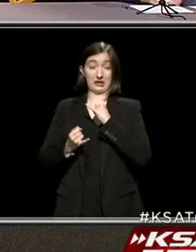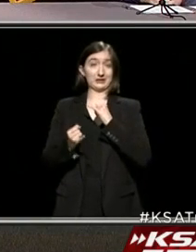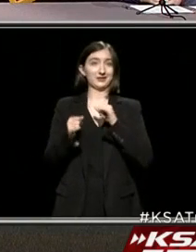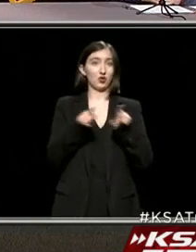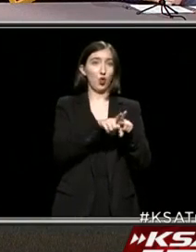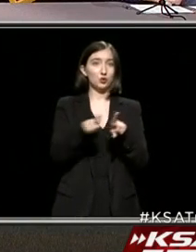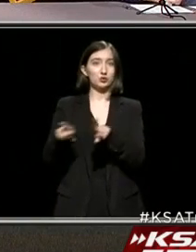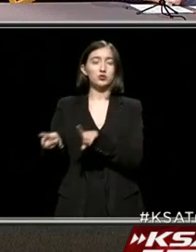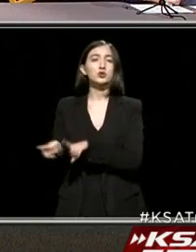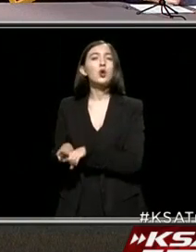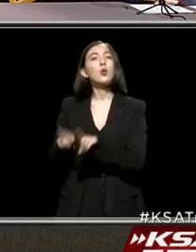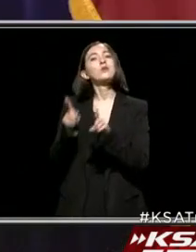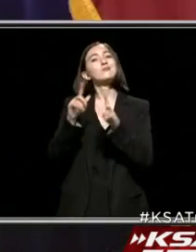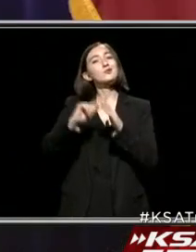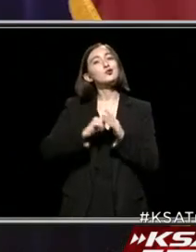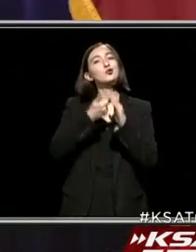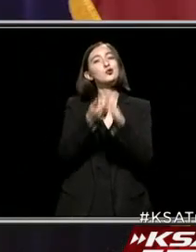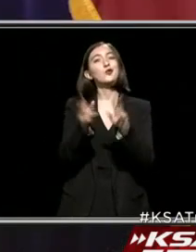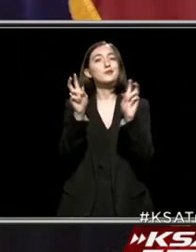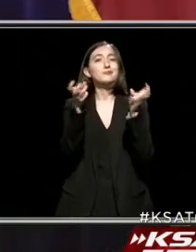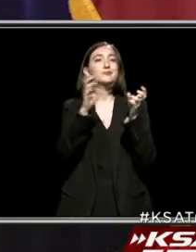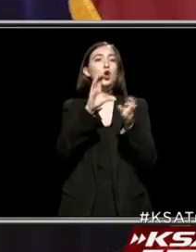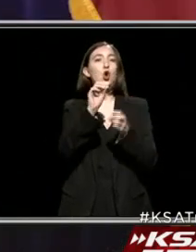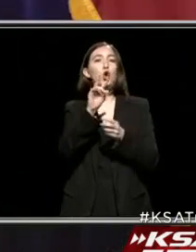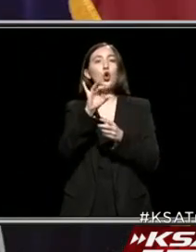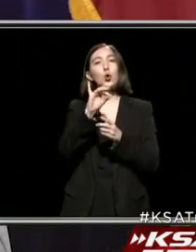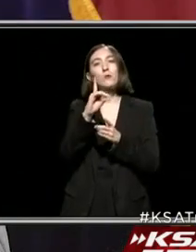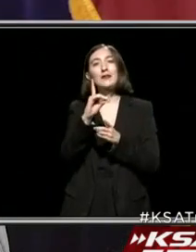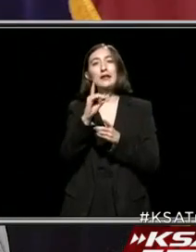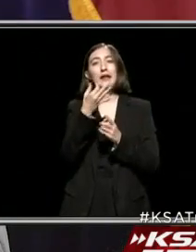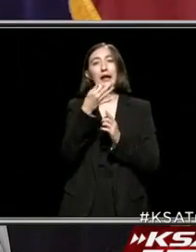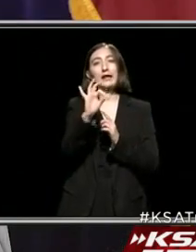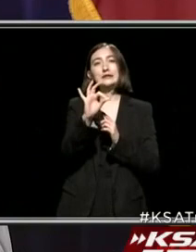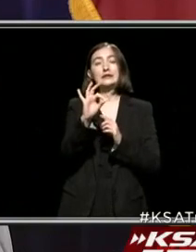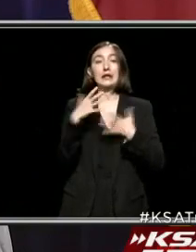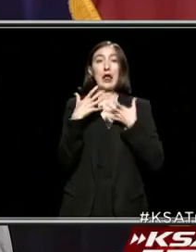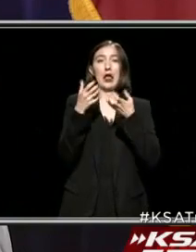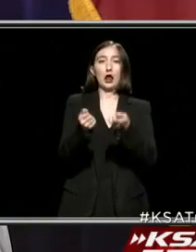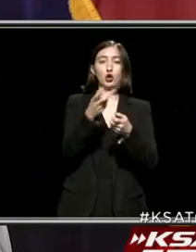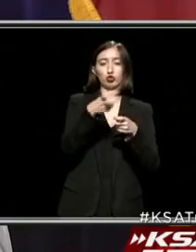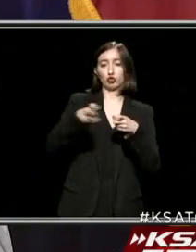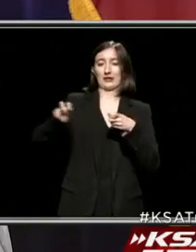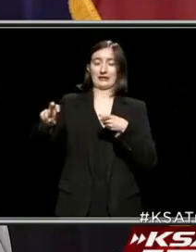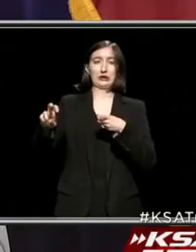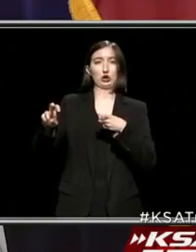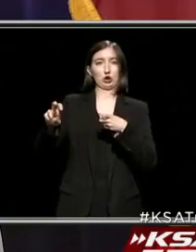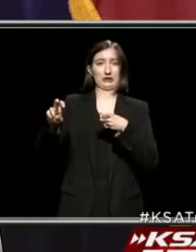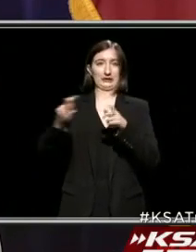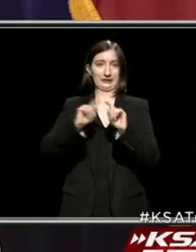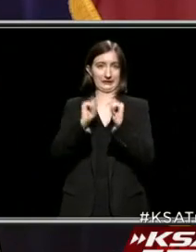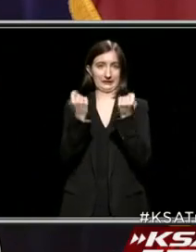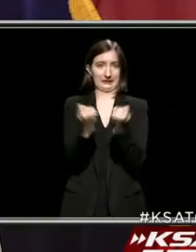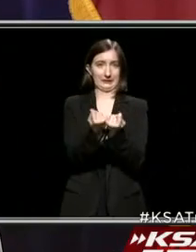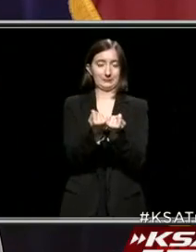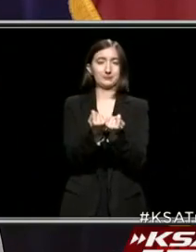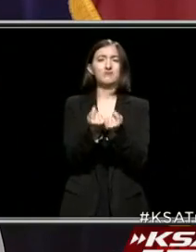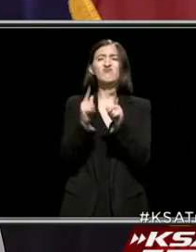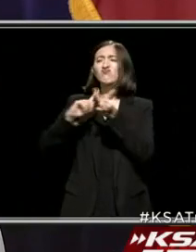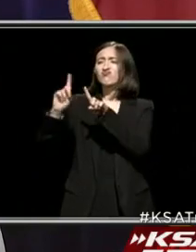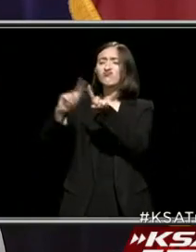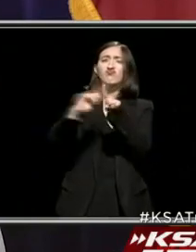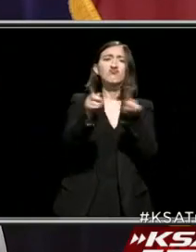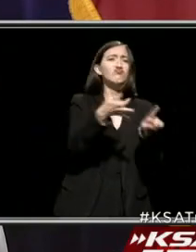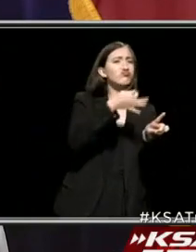the COVID-19 health transition team, which consists of medical experts in our community that will provide some guidance,